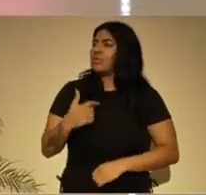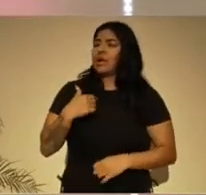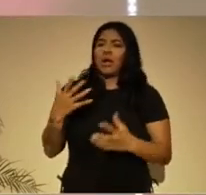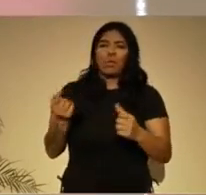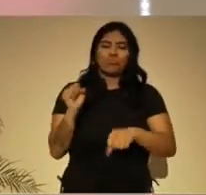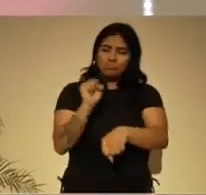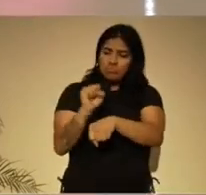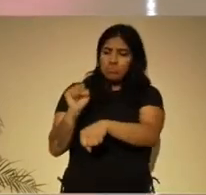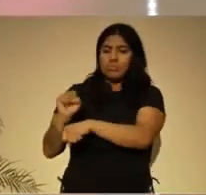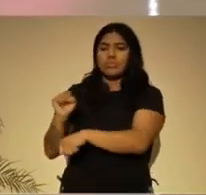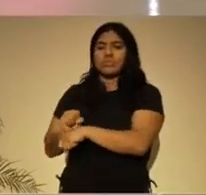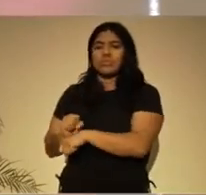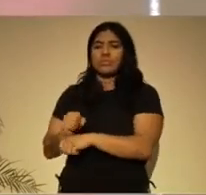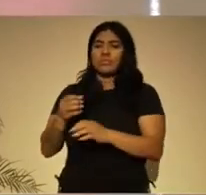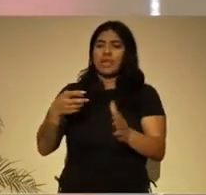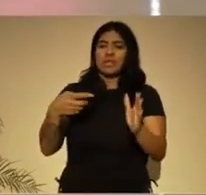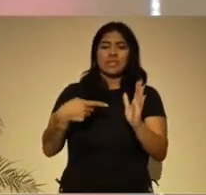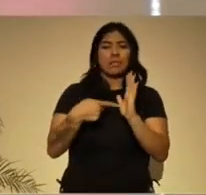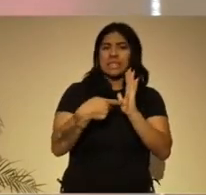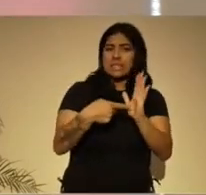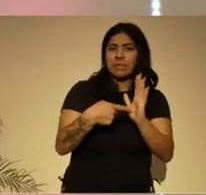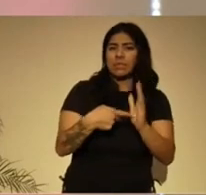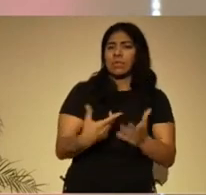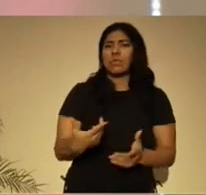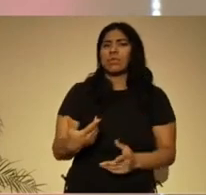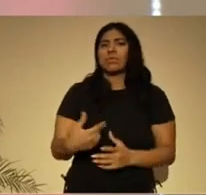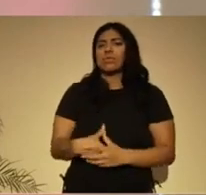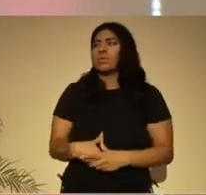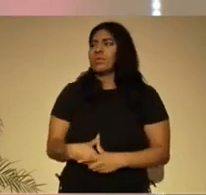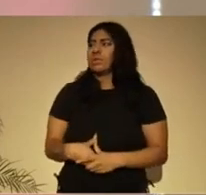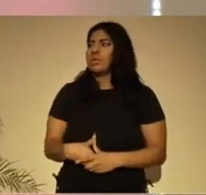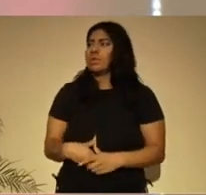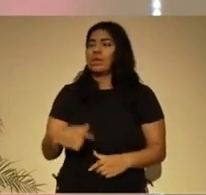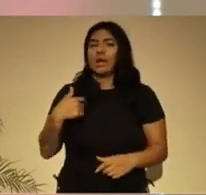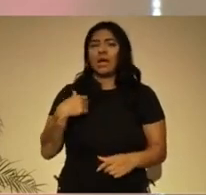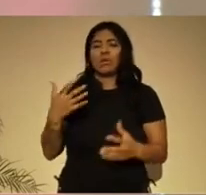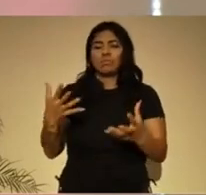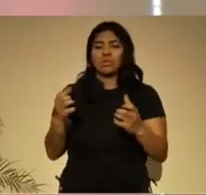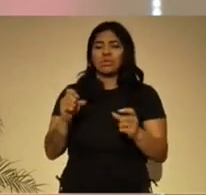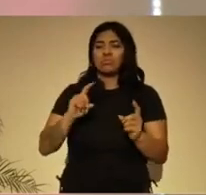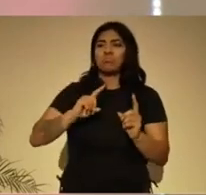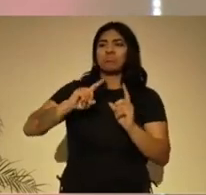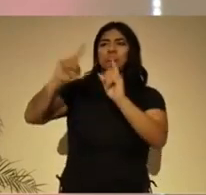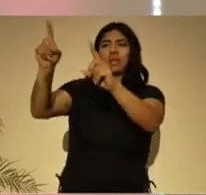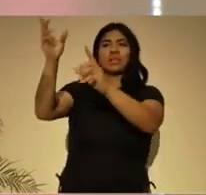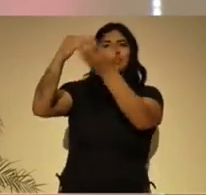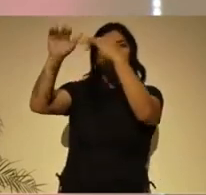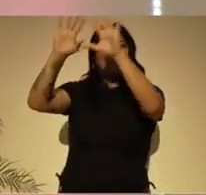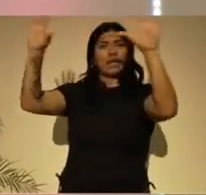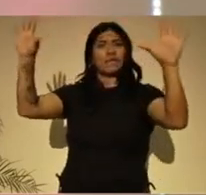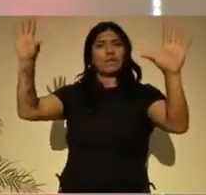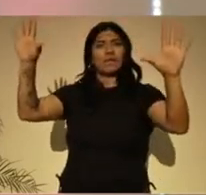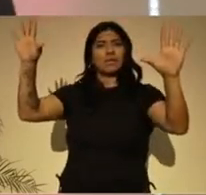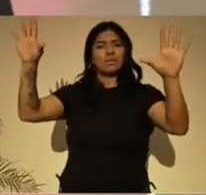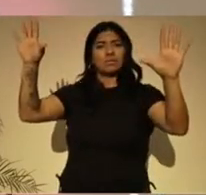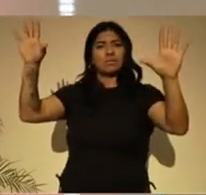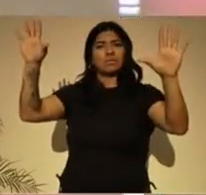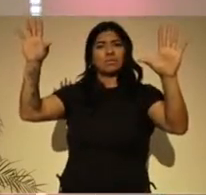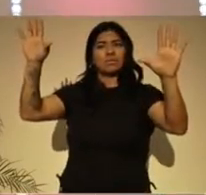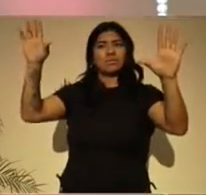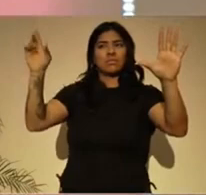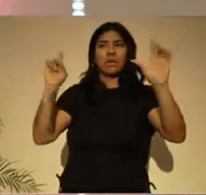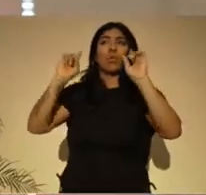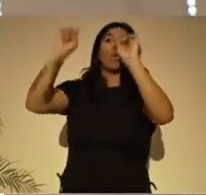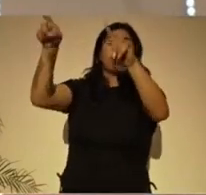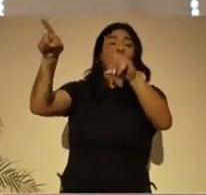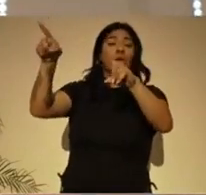get to work. And here's some examples. He's saying, I want you to get to heaven. And I want you to get to heaven joyfully. I mean,